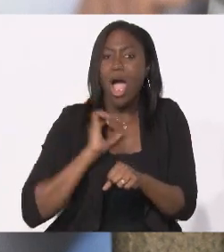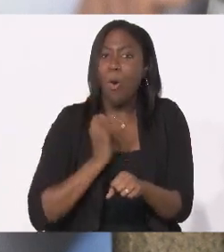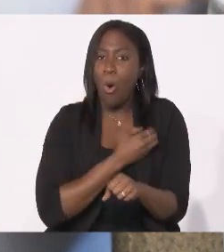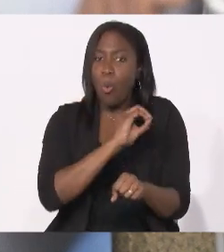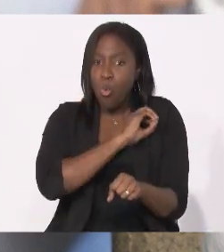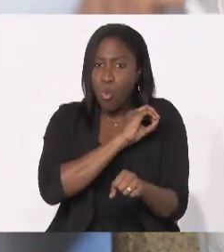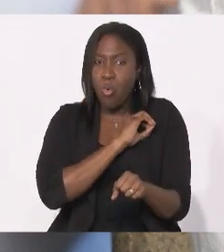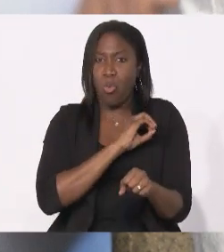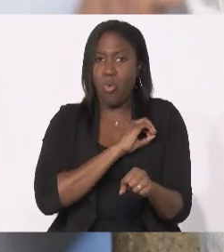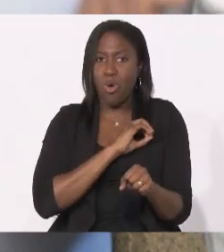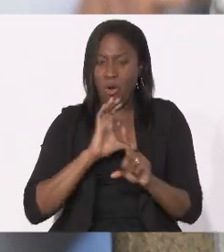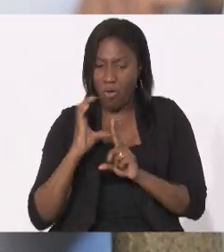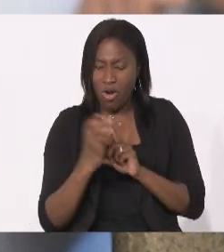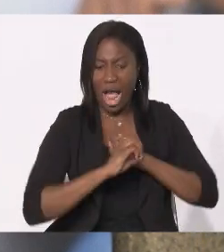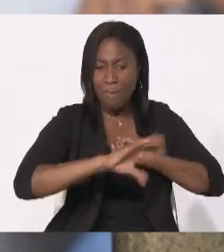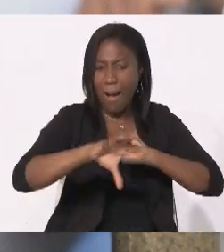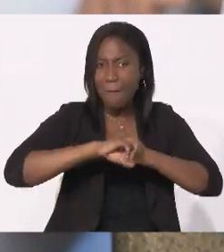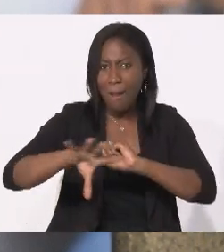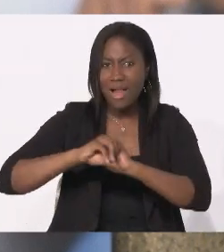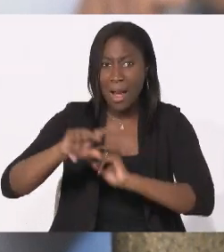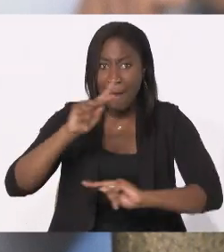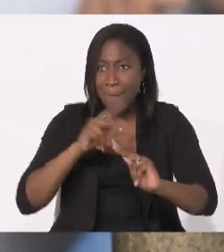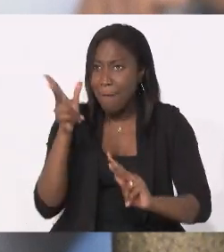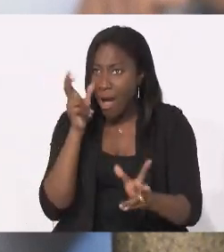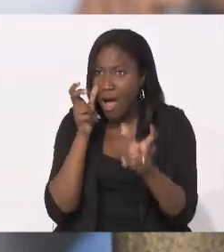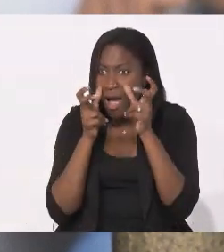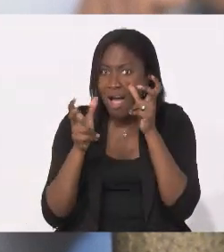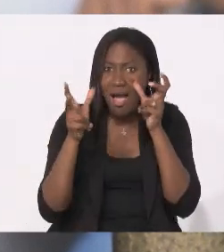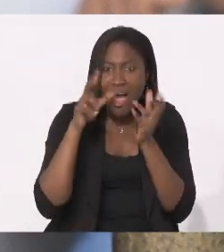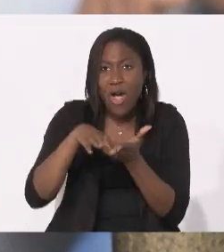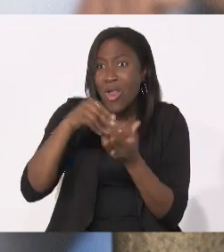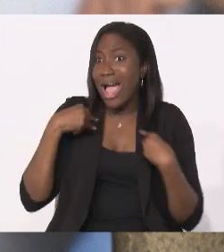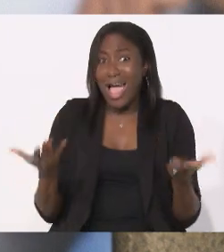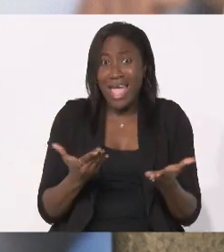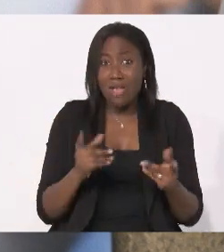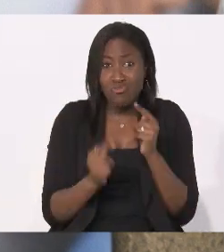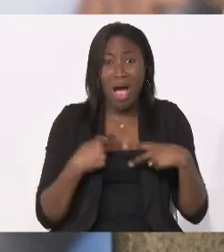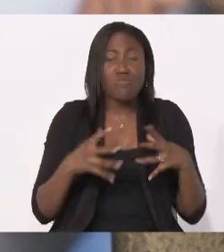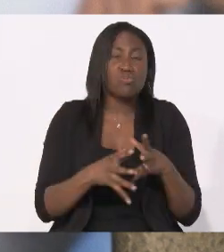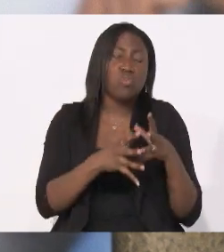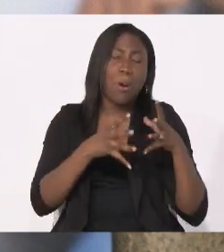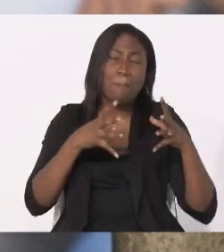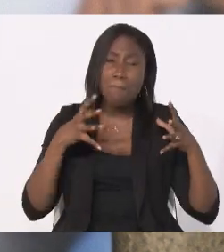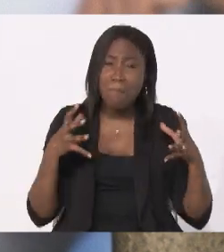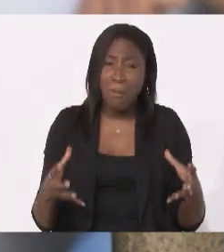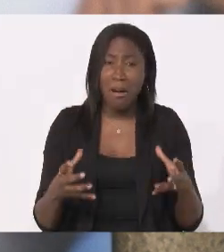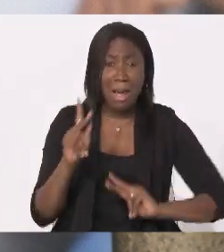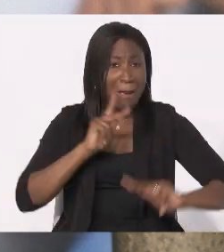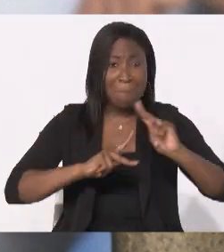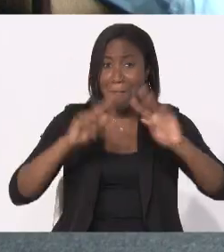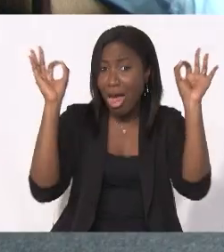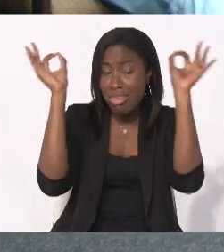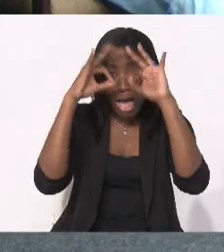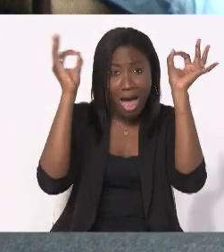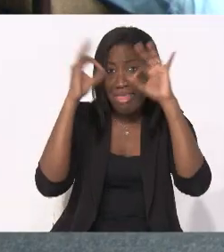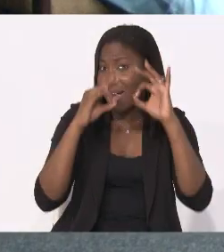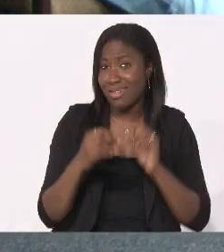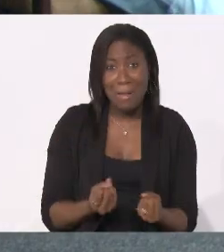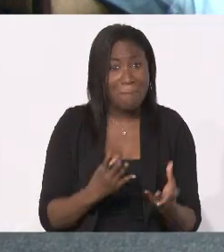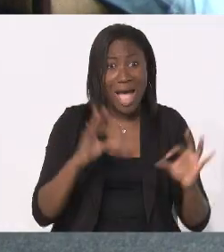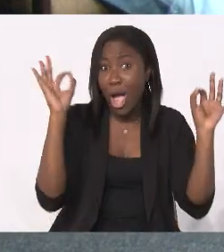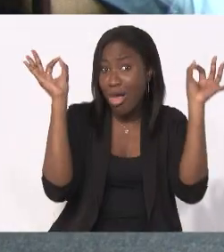Hollywood is America's advertising agency. You know so much thing about the Wild West, about this,